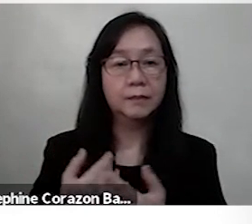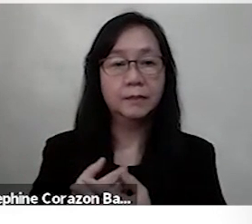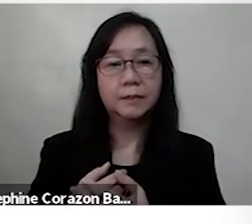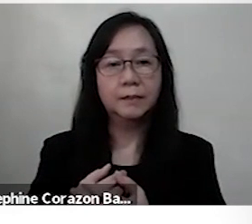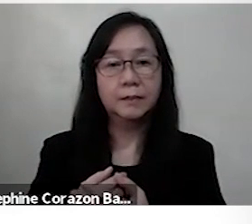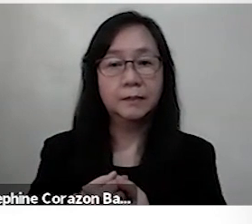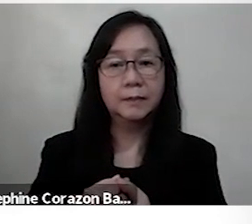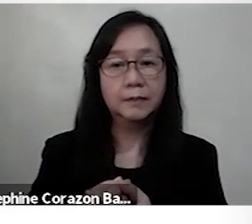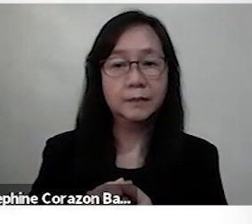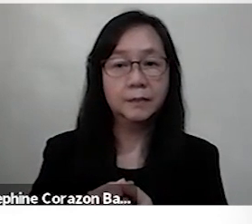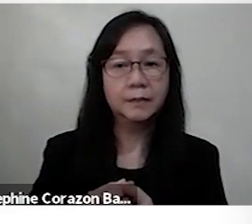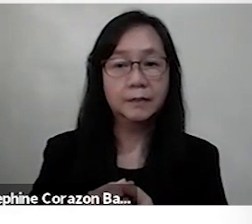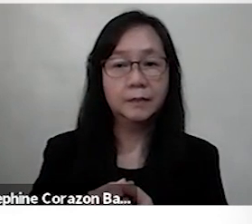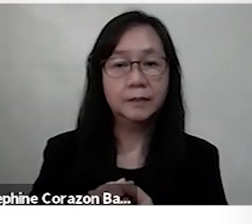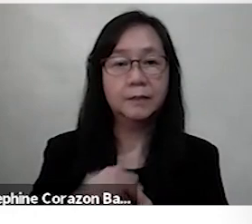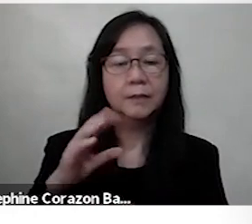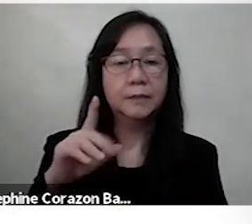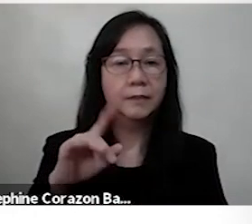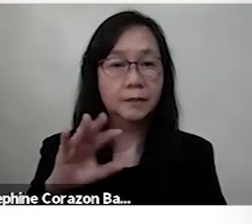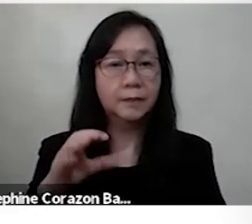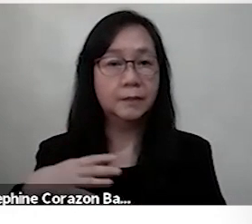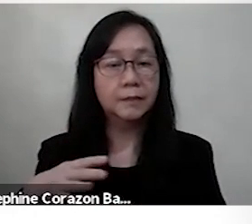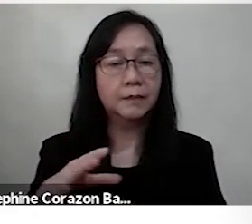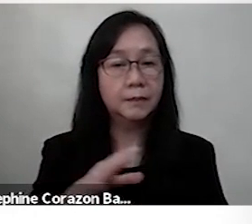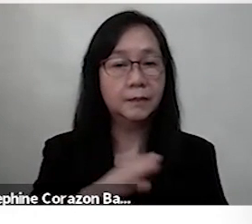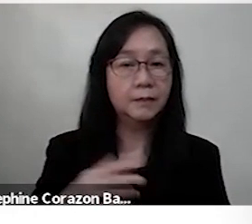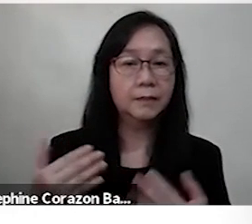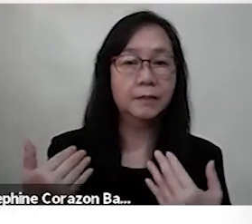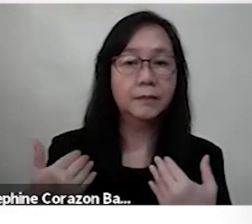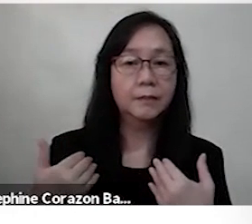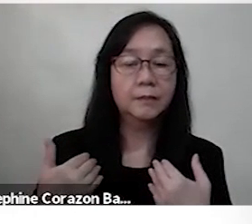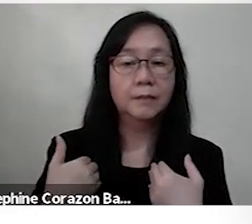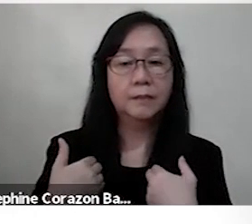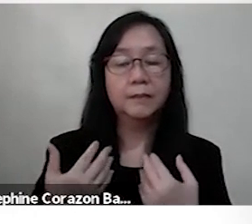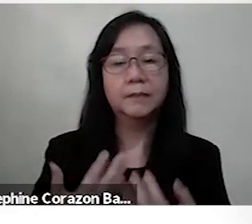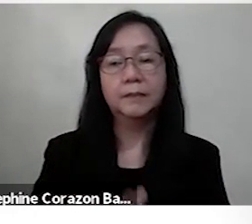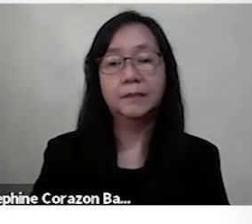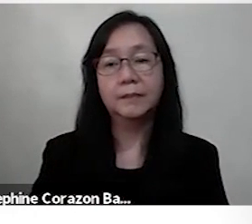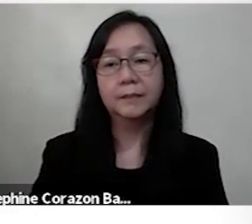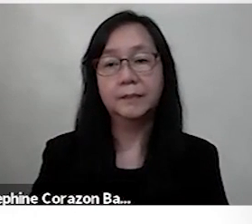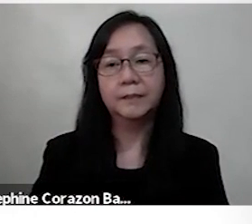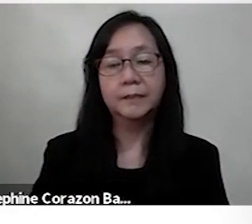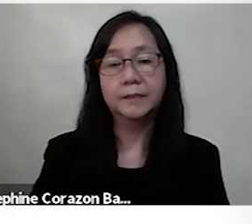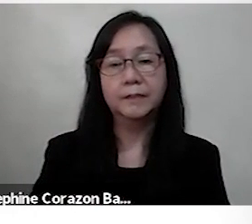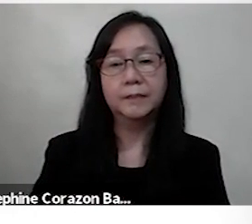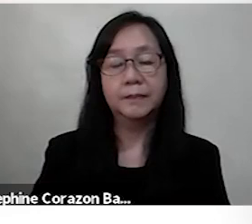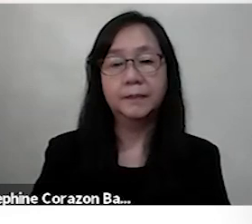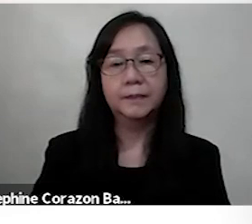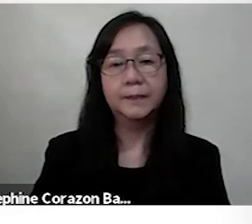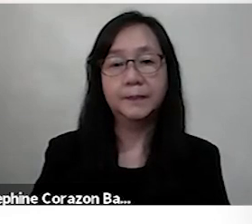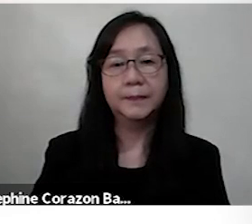59 members, both local and international NGO. At the pre-session,